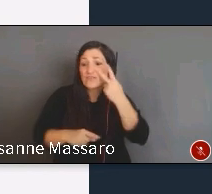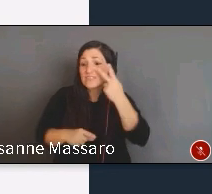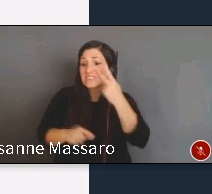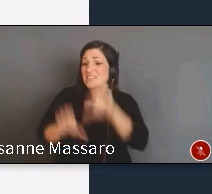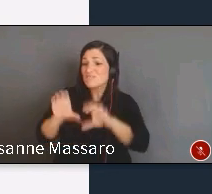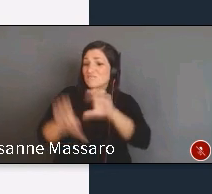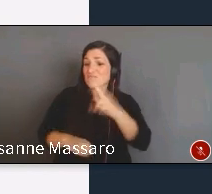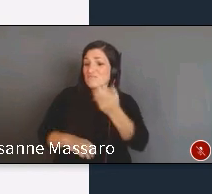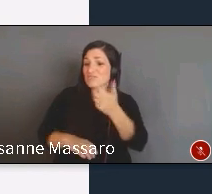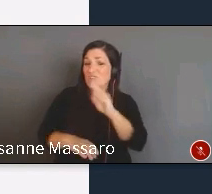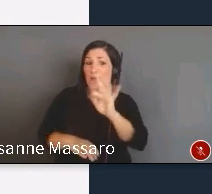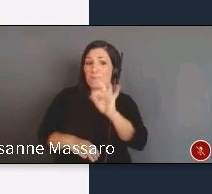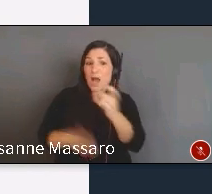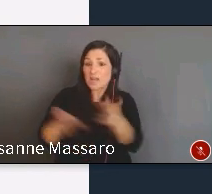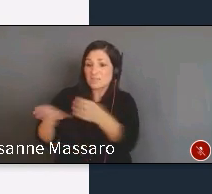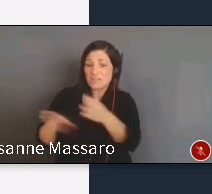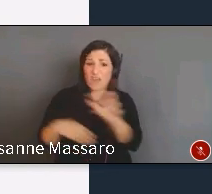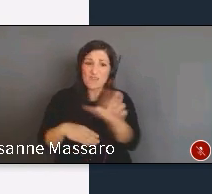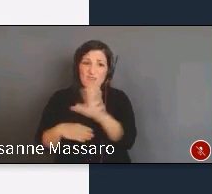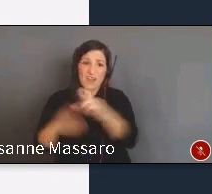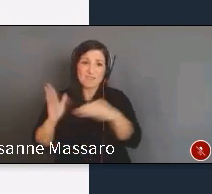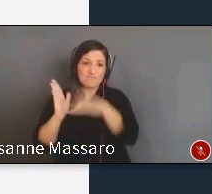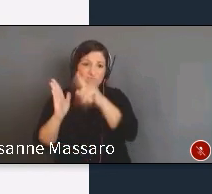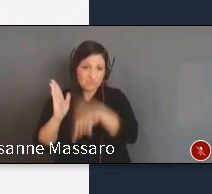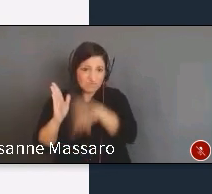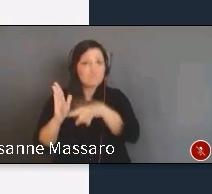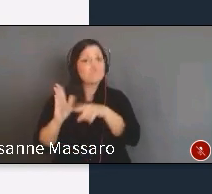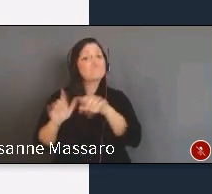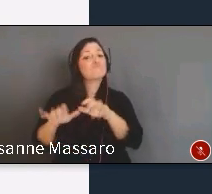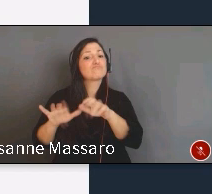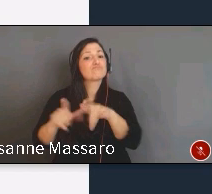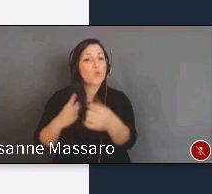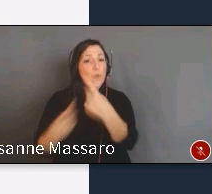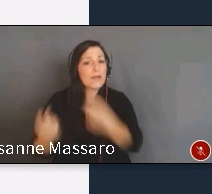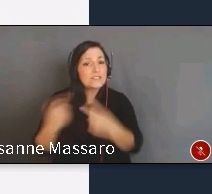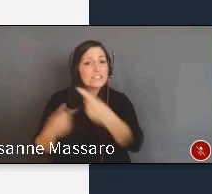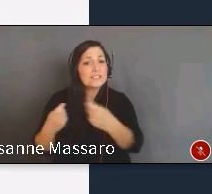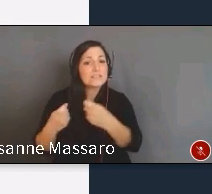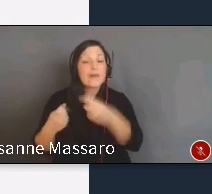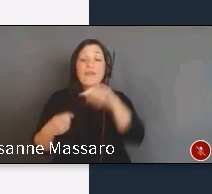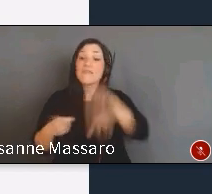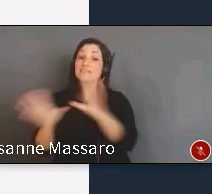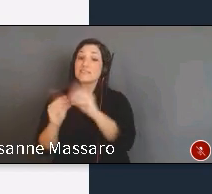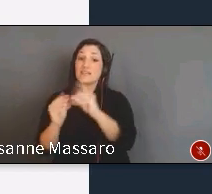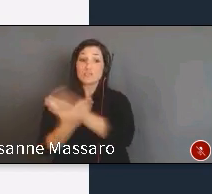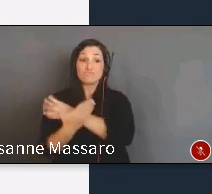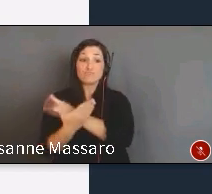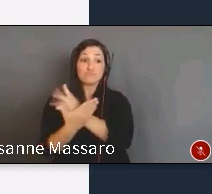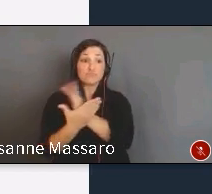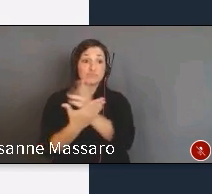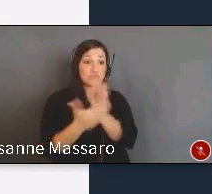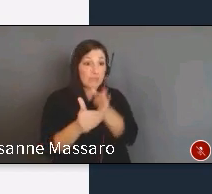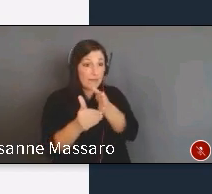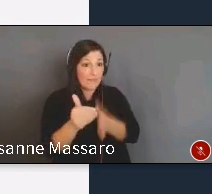it's the same on everyone's. We definitely want you guys to take advantage of that, put your questions there, and at the end of this session, we will have a